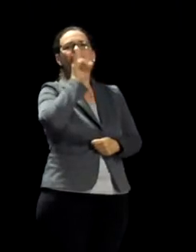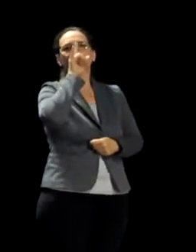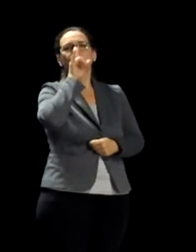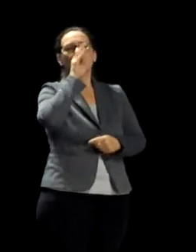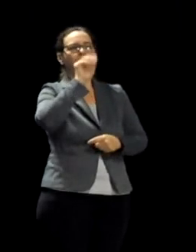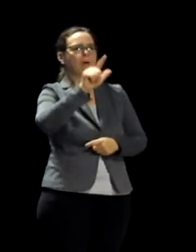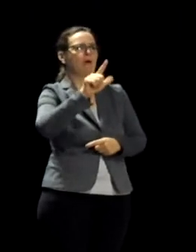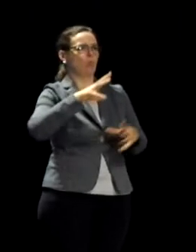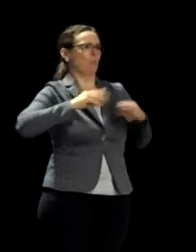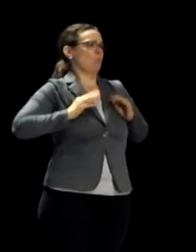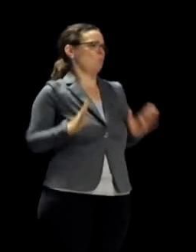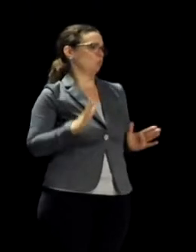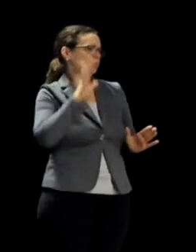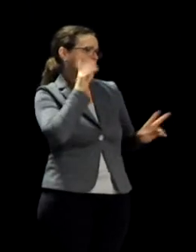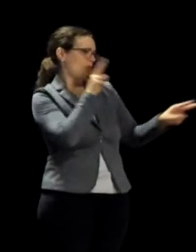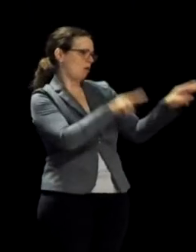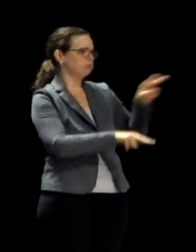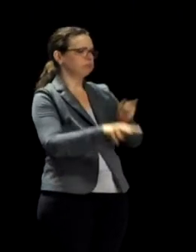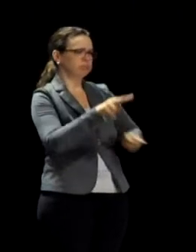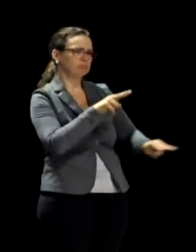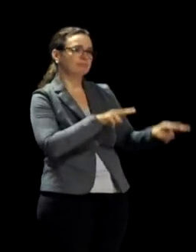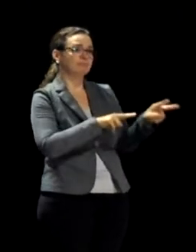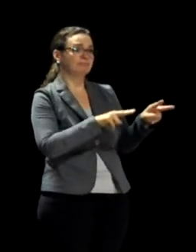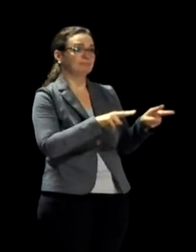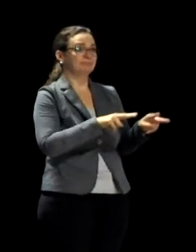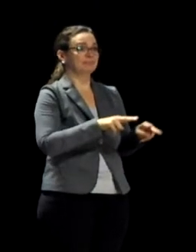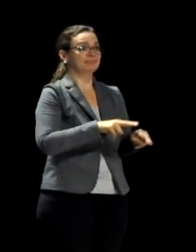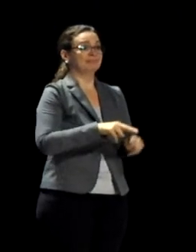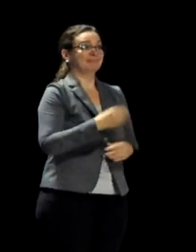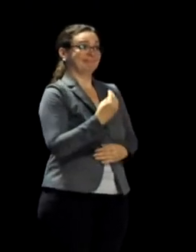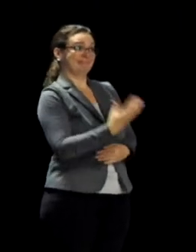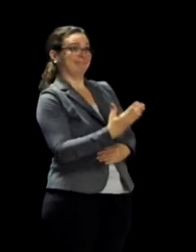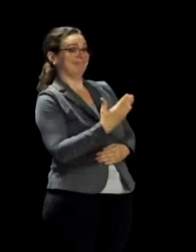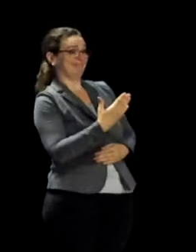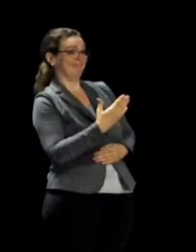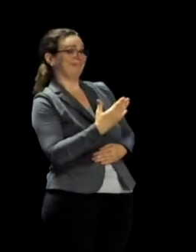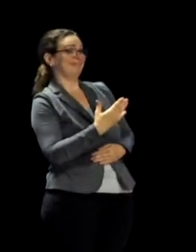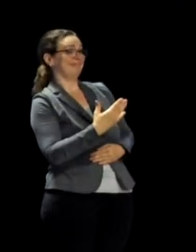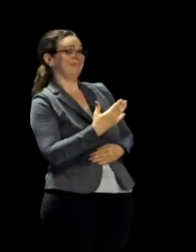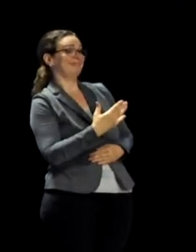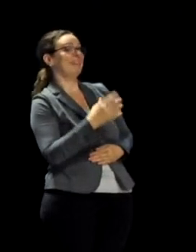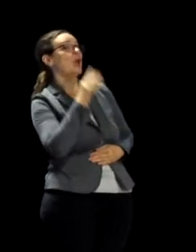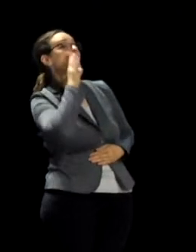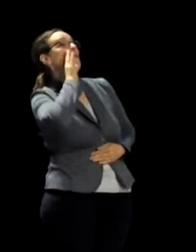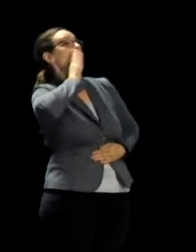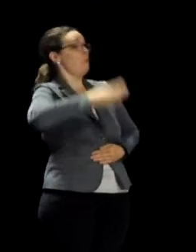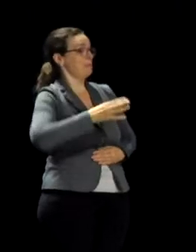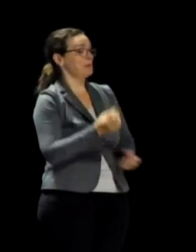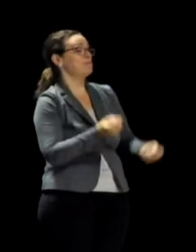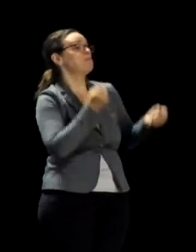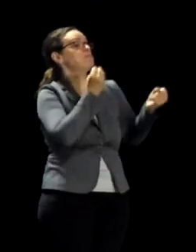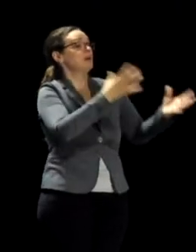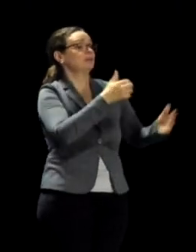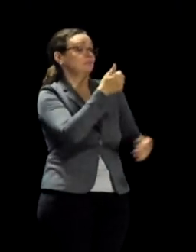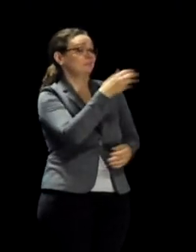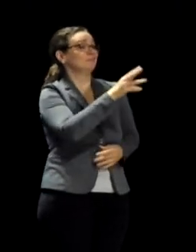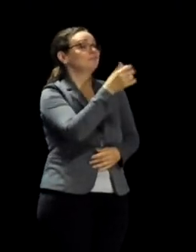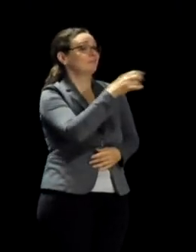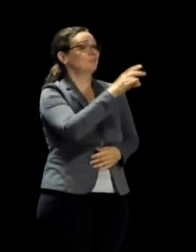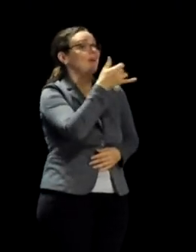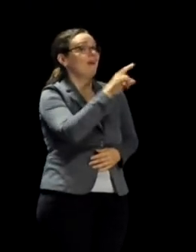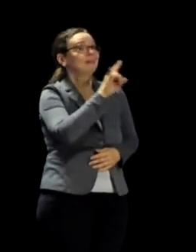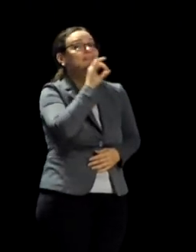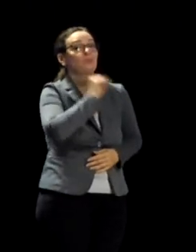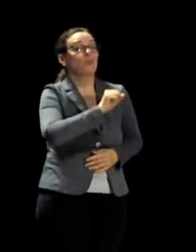have COVID will not be going to the mall, or else they will have a big problem. But certainly I'm sure there will be folks looking to go